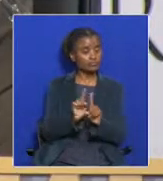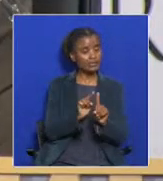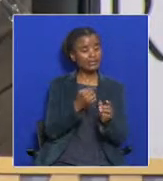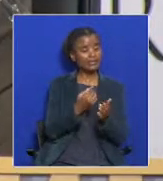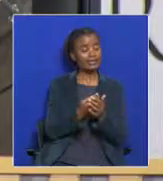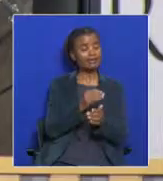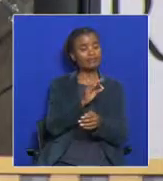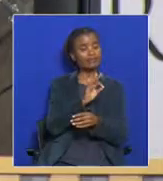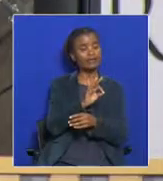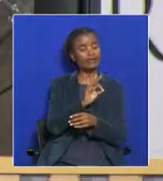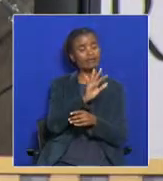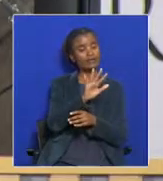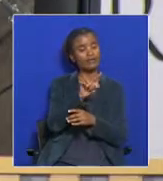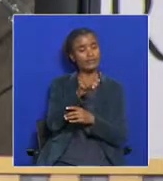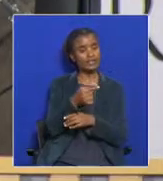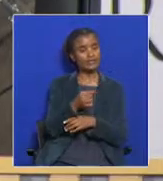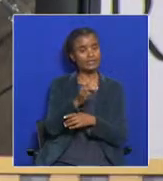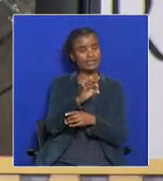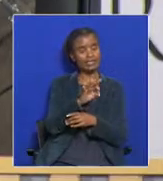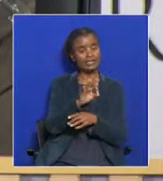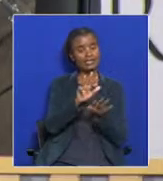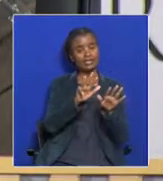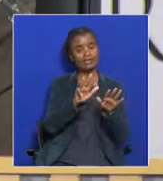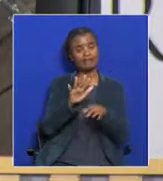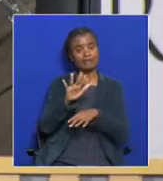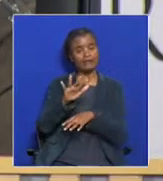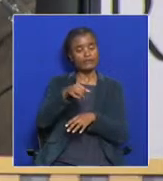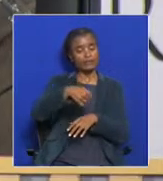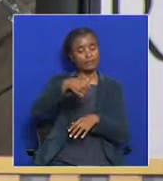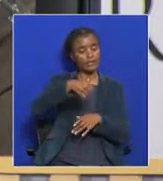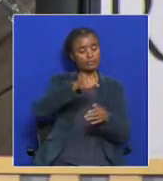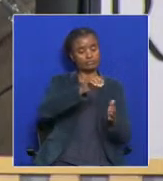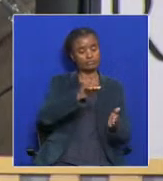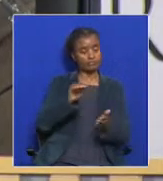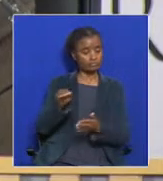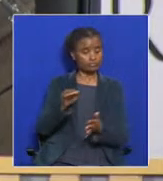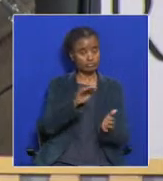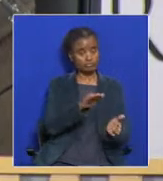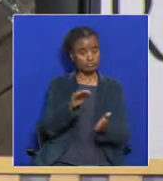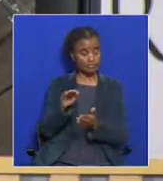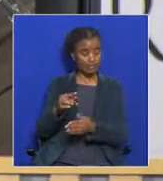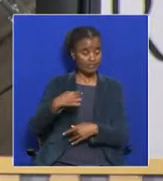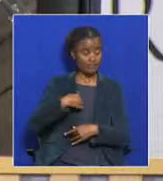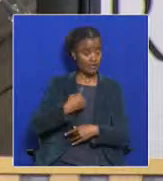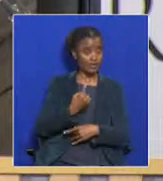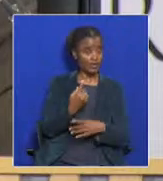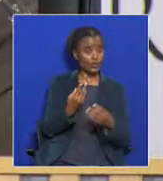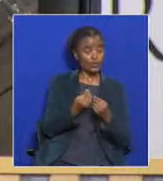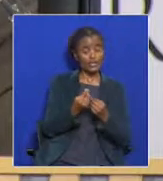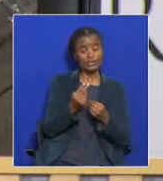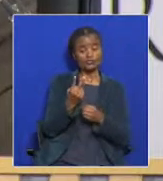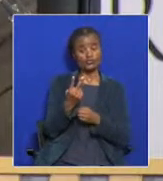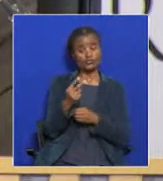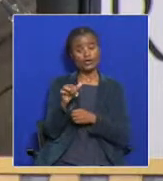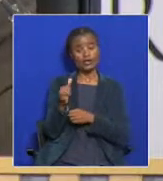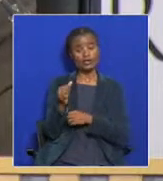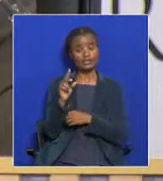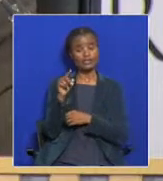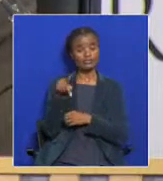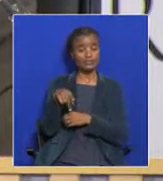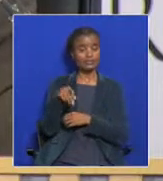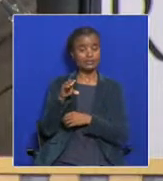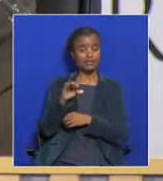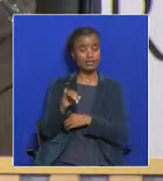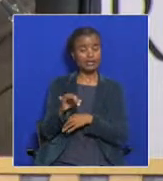5,395 bags. It couldn't have been me and two DPCI members that did that. They had done that. So if I say he was there, he was there.